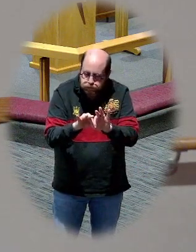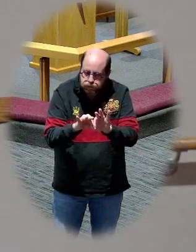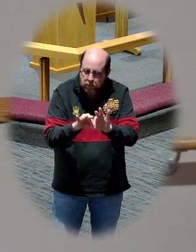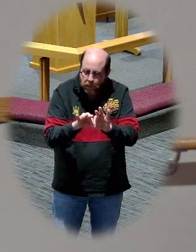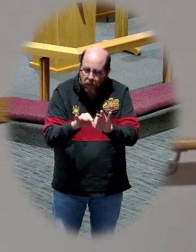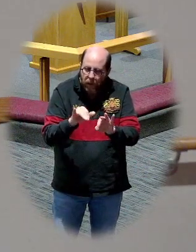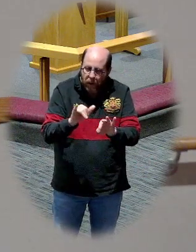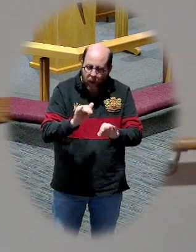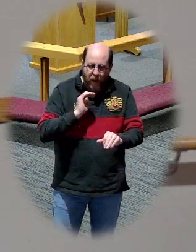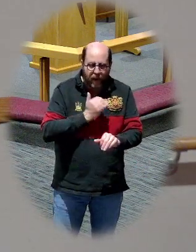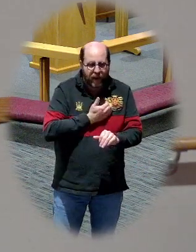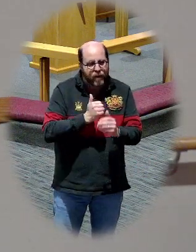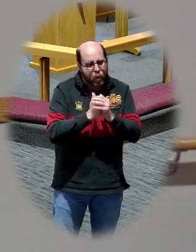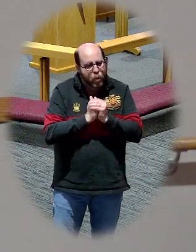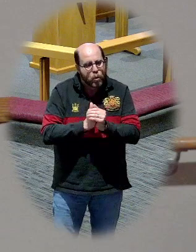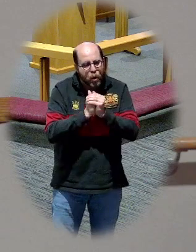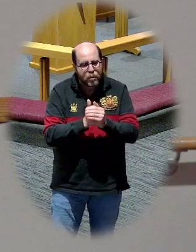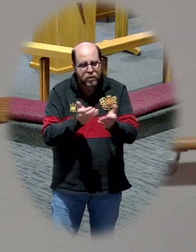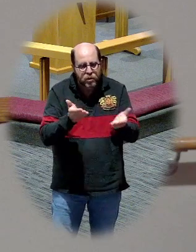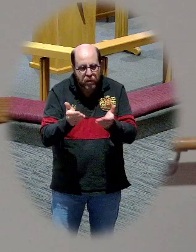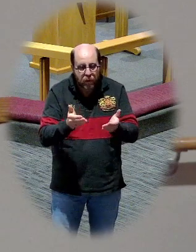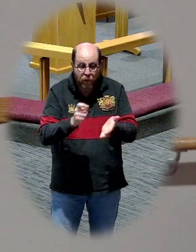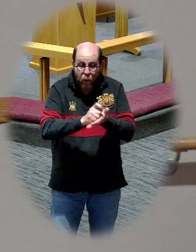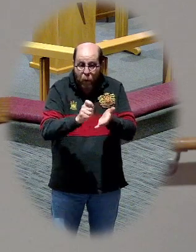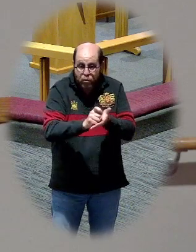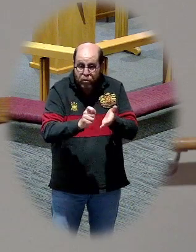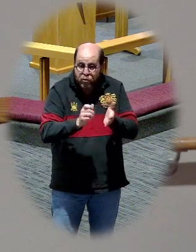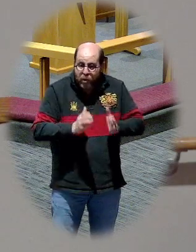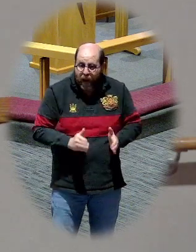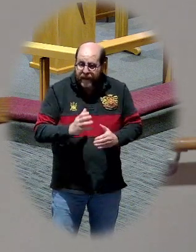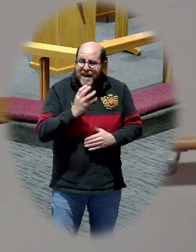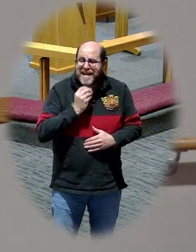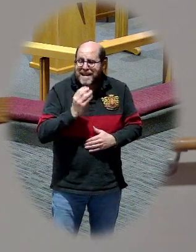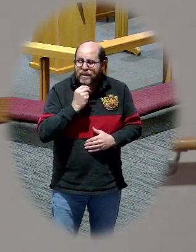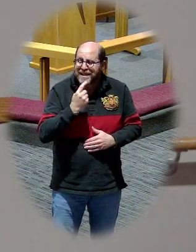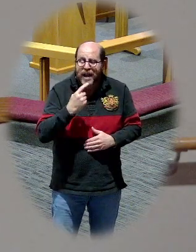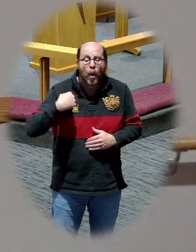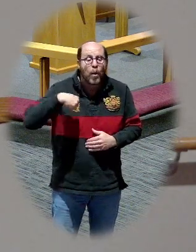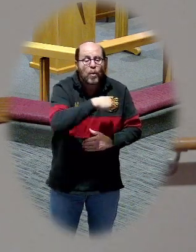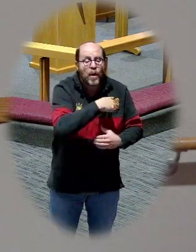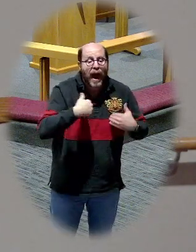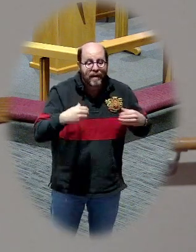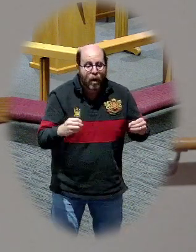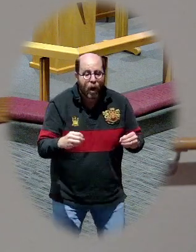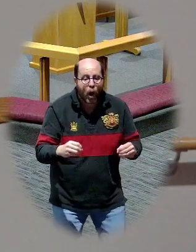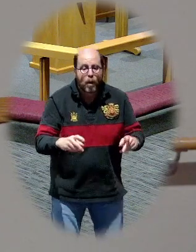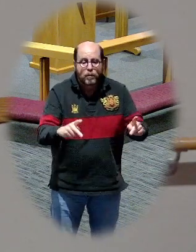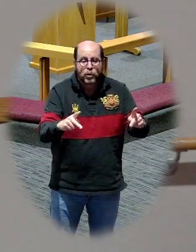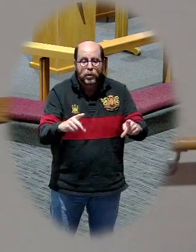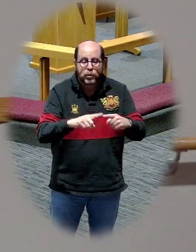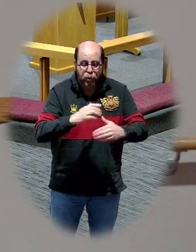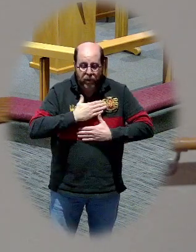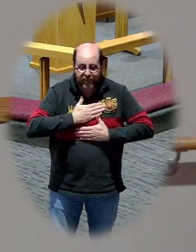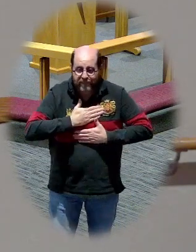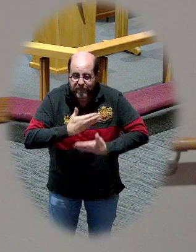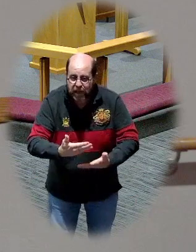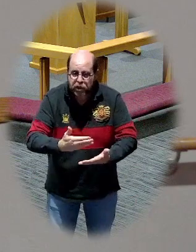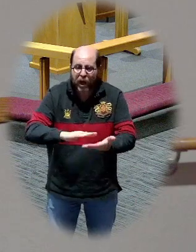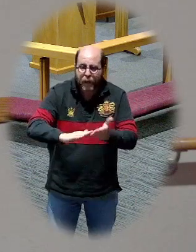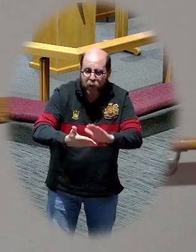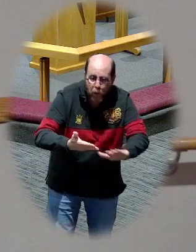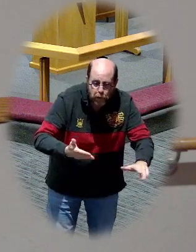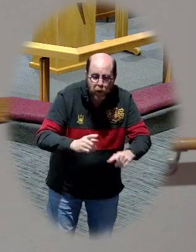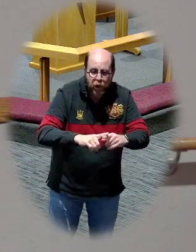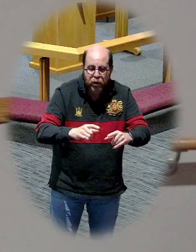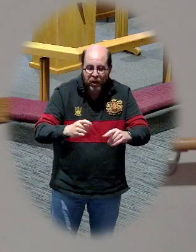aspect of our worship service. As the writer of Hebrews tells us, we have an opportunity in confession and absolution to